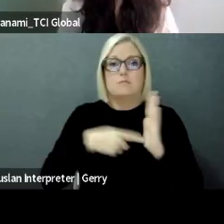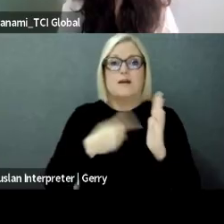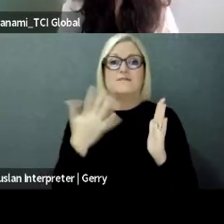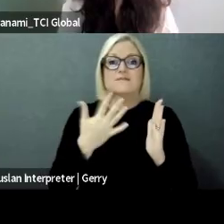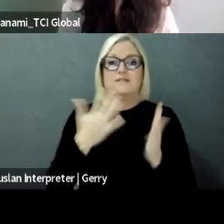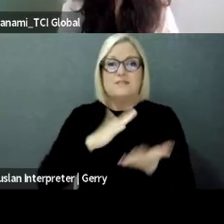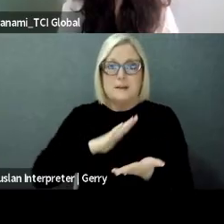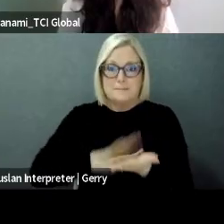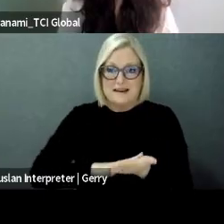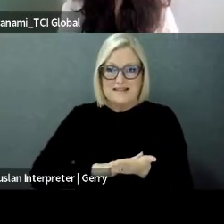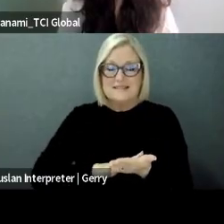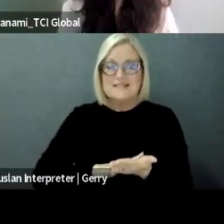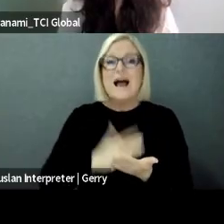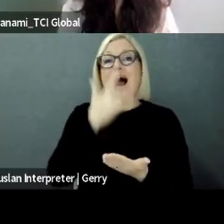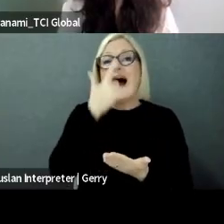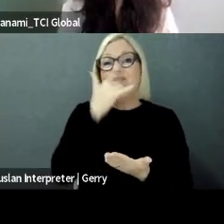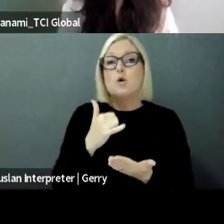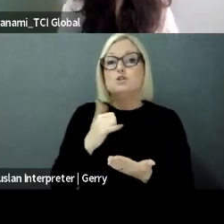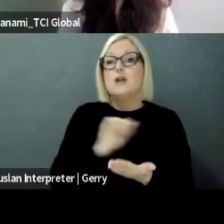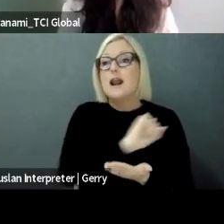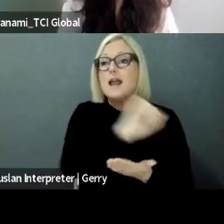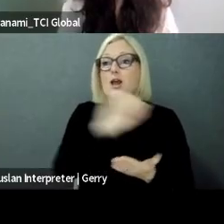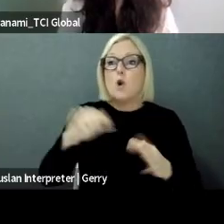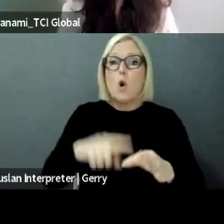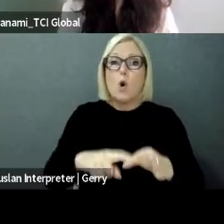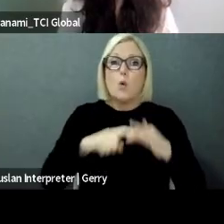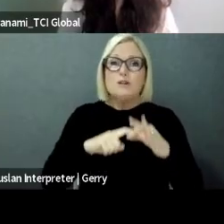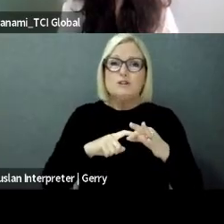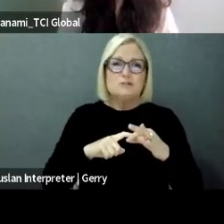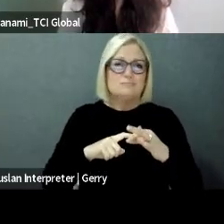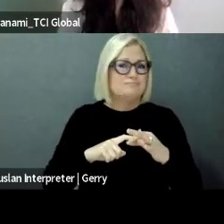in questions from the audience. I do apologize. I will